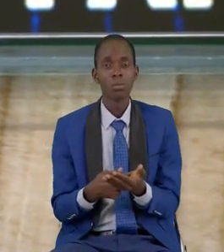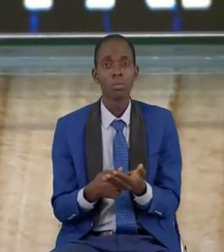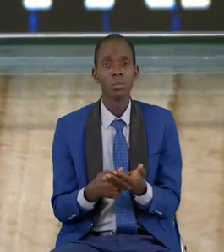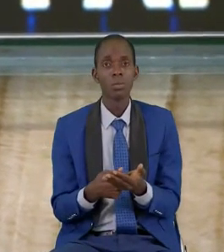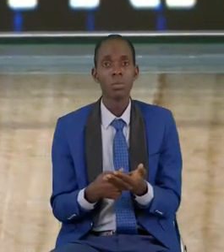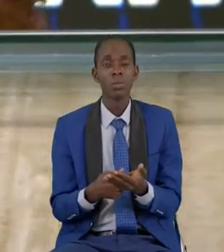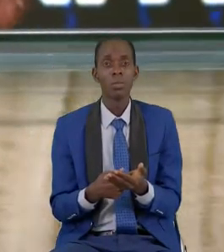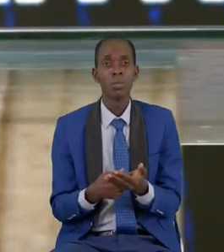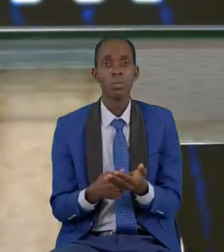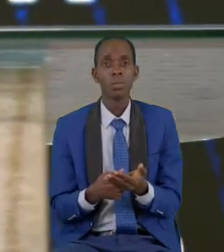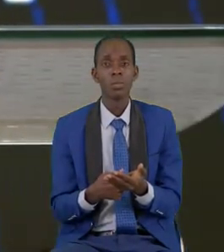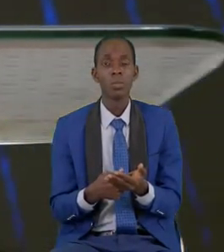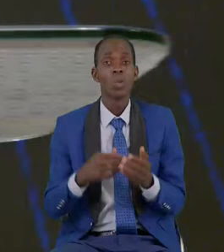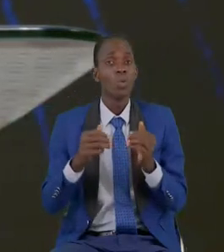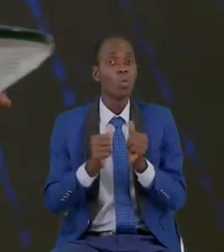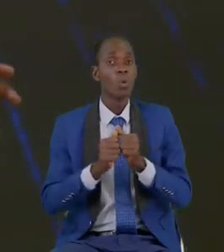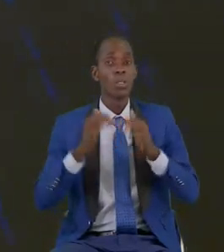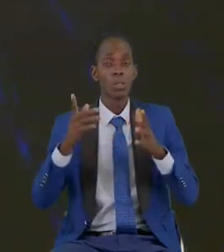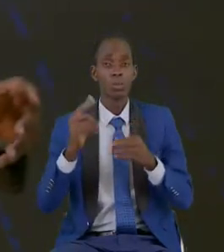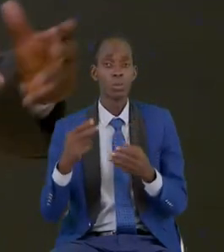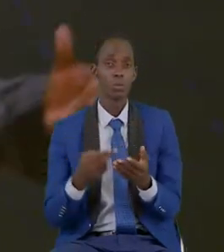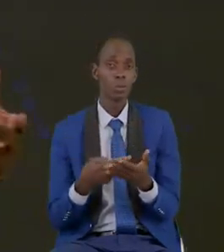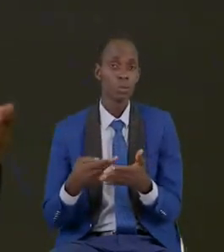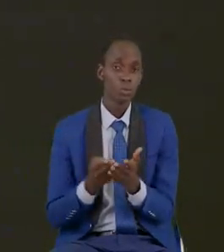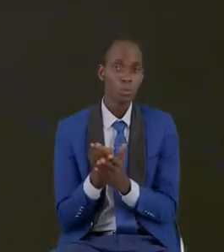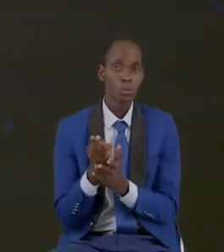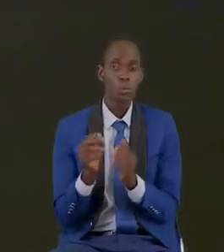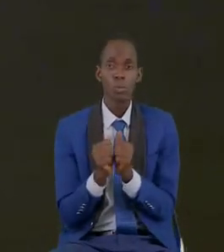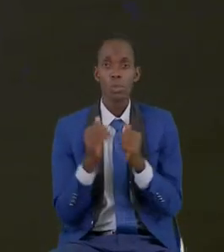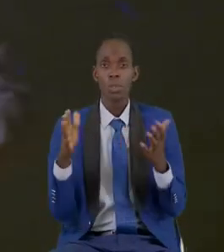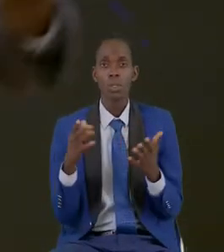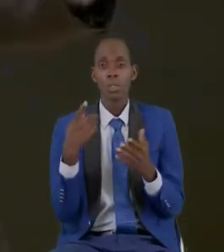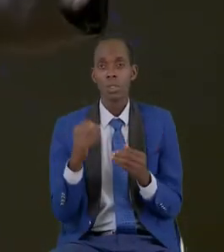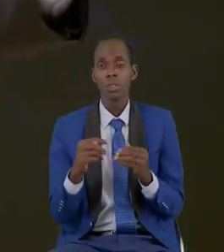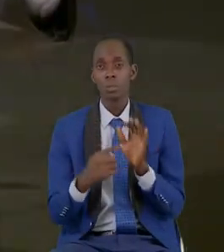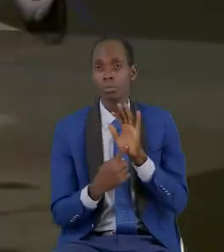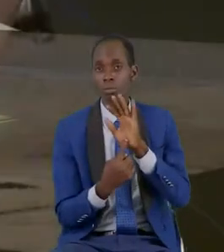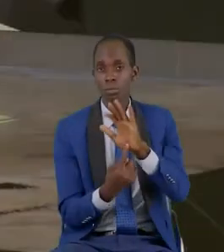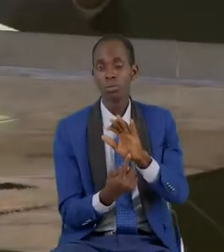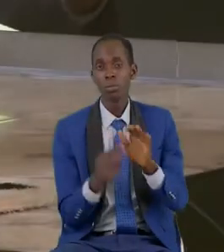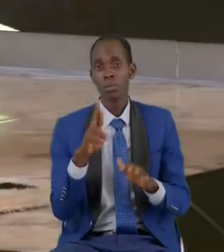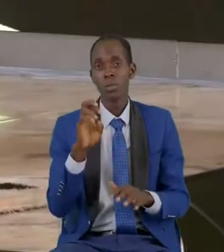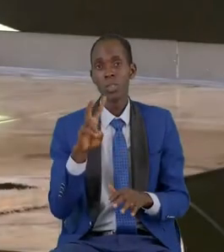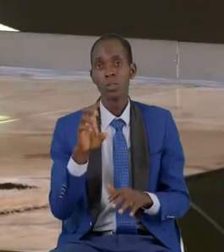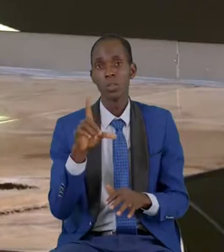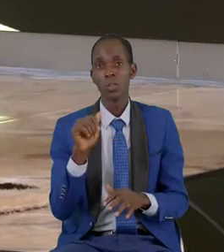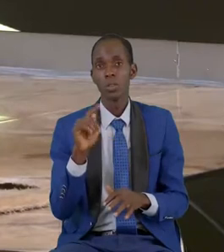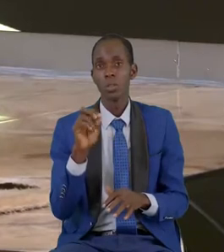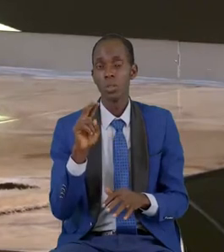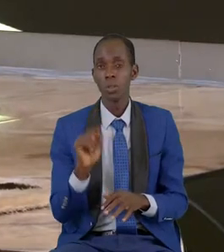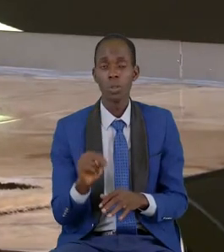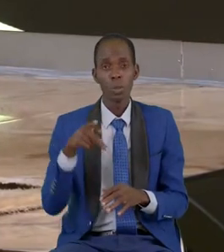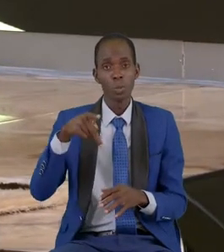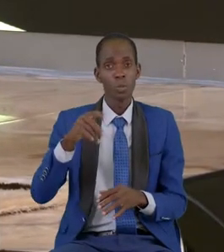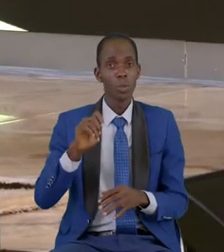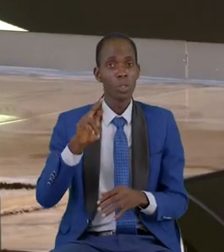pillar. Without the truth, without the revelation, Peter could not be a pillar.